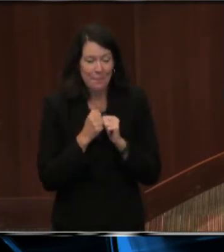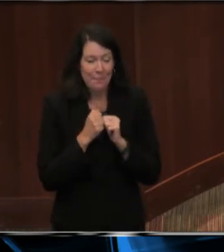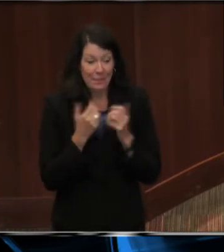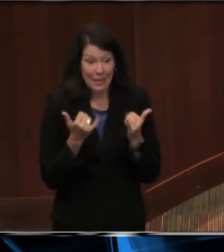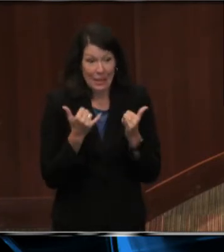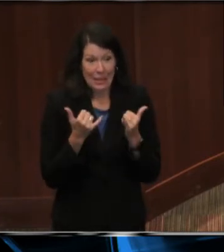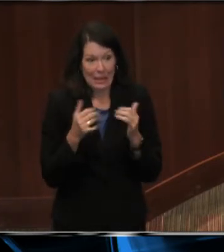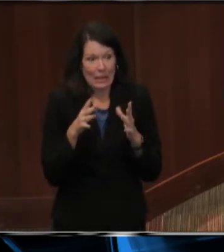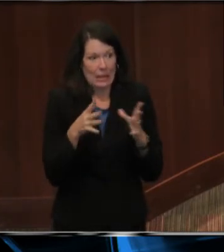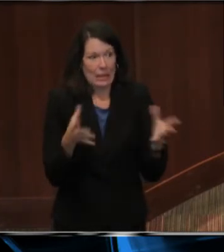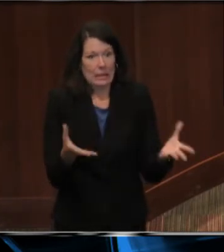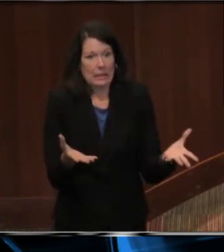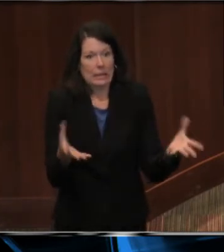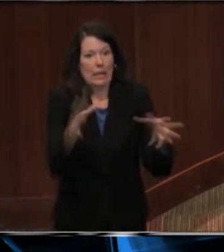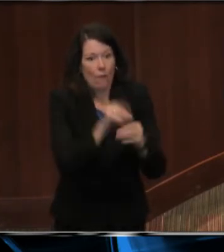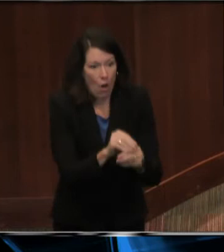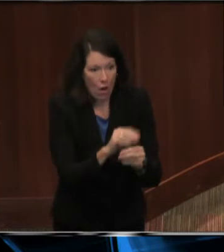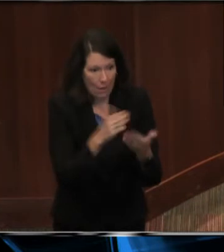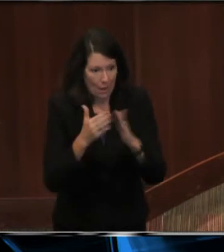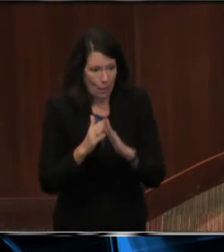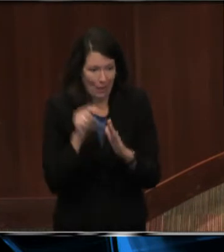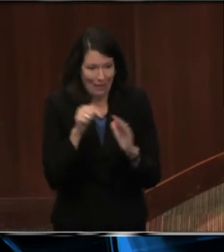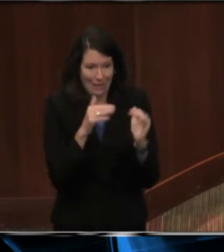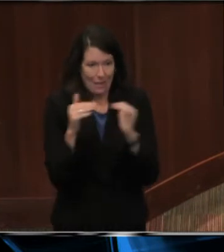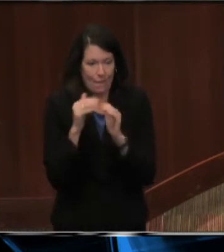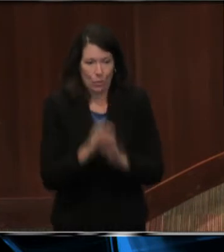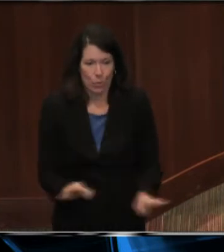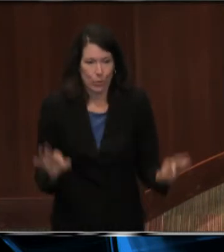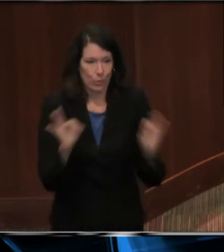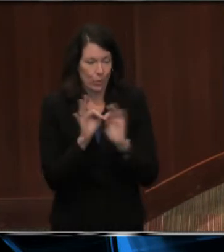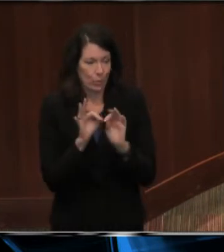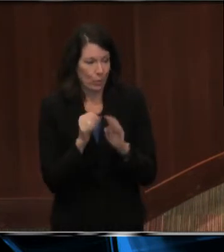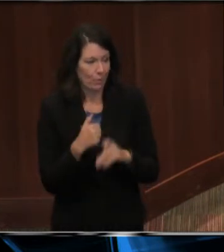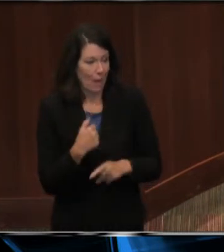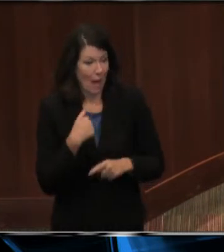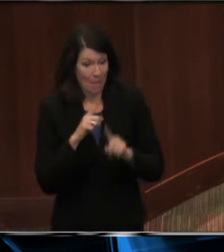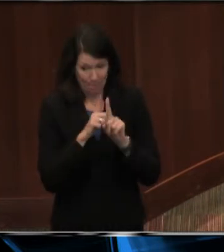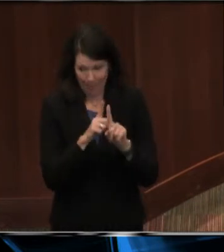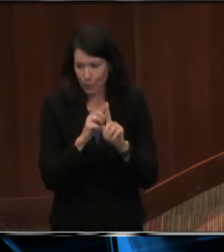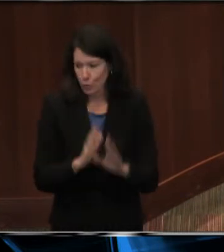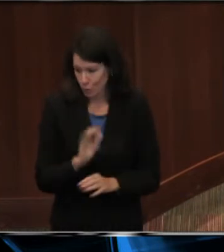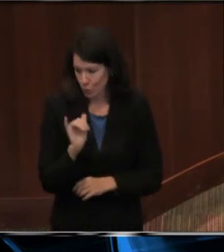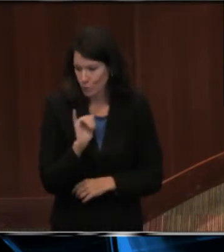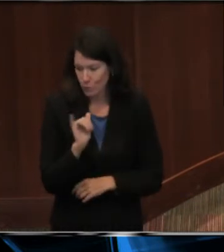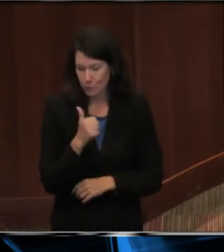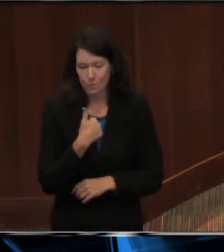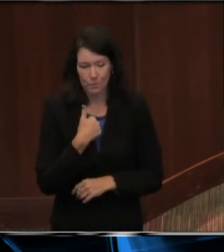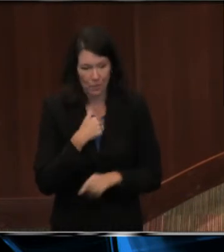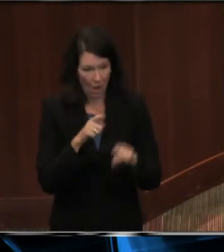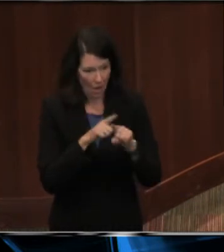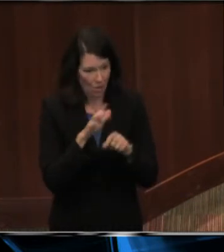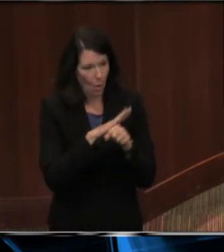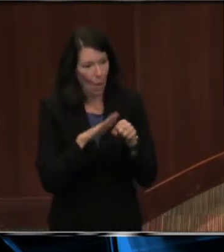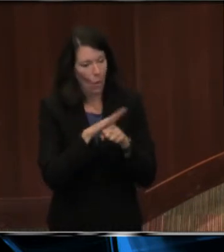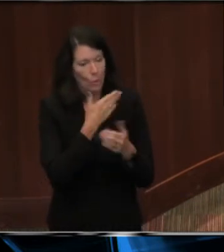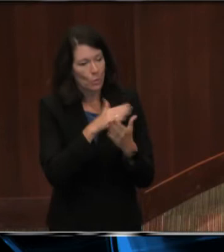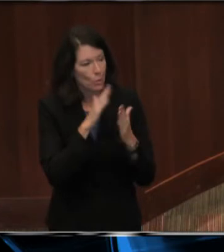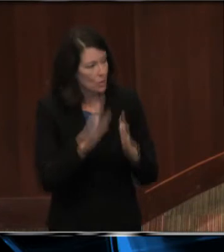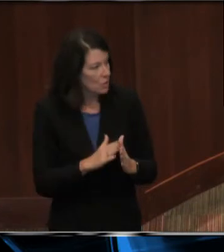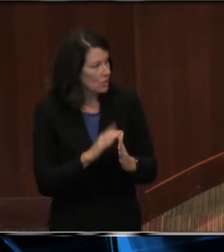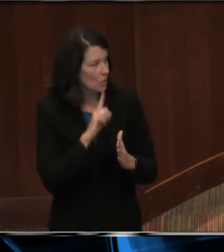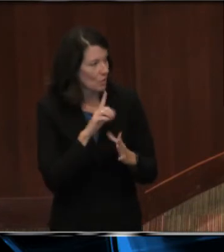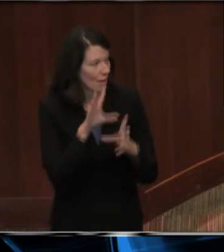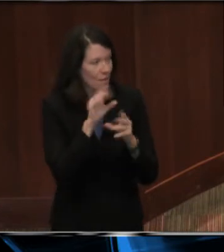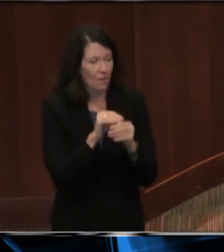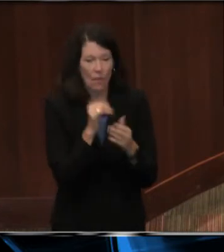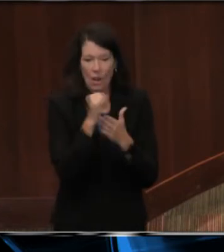To engage the community on this level is so important. I am a mentor at the Colorado Springs Conservatory. I'm also a local musician, very